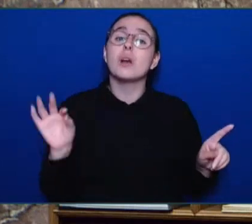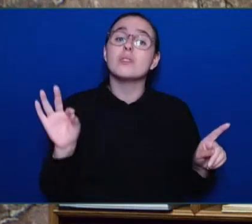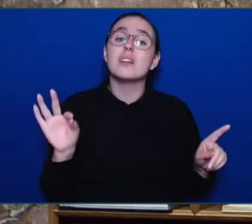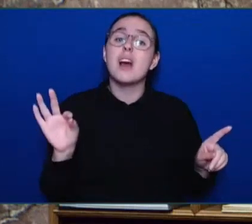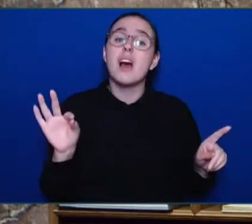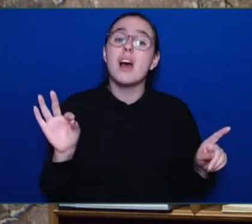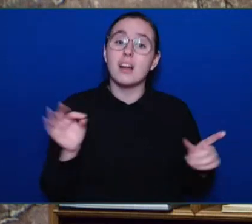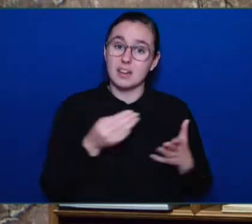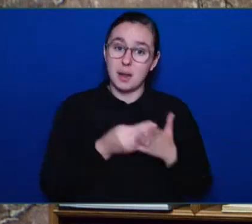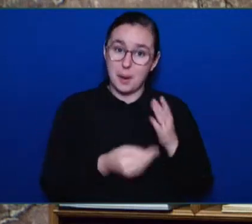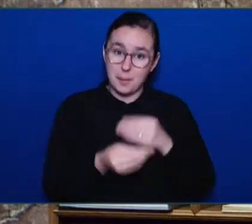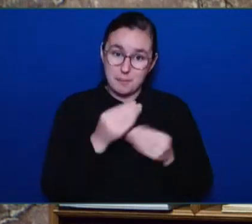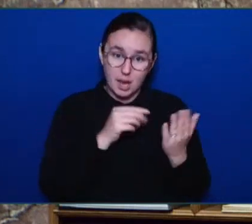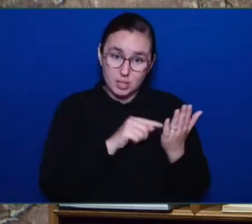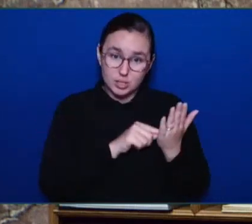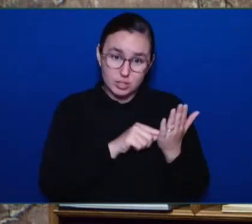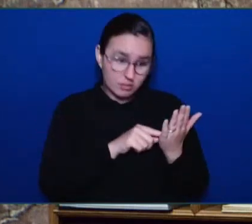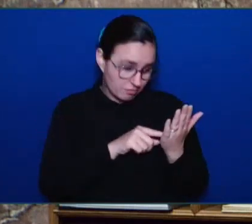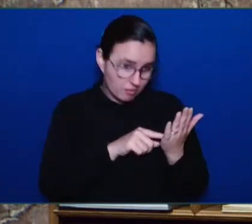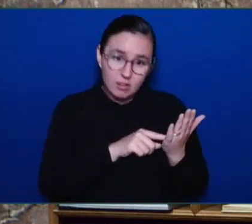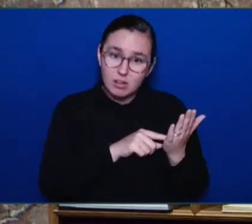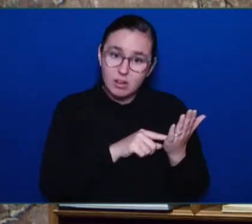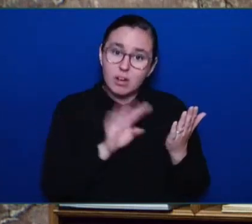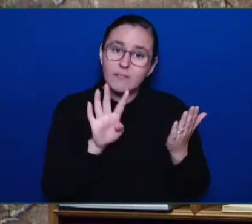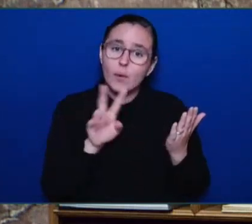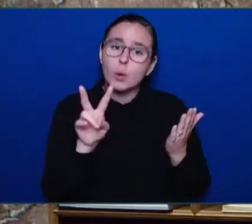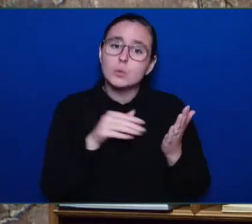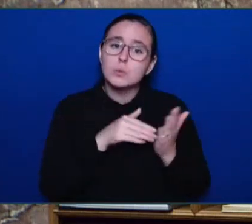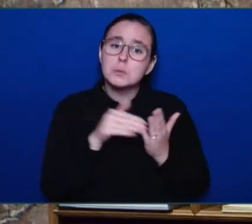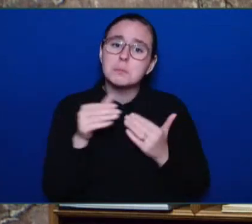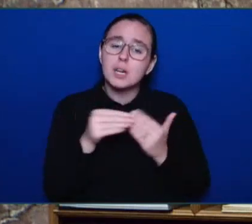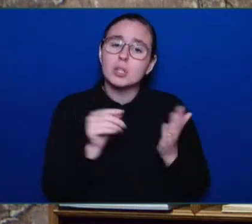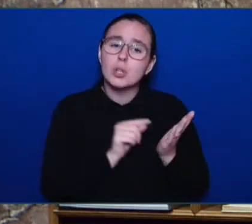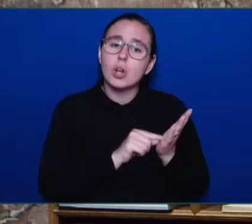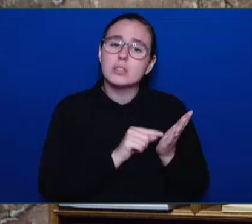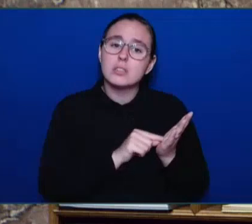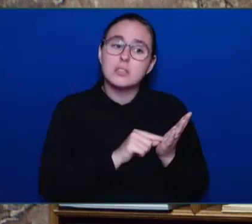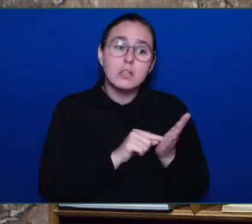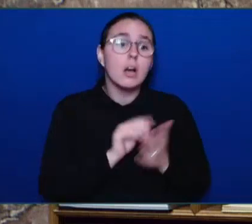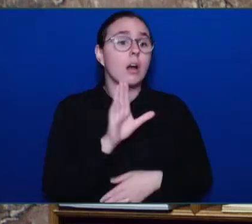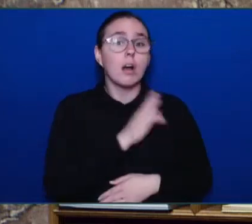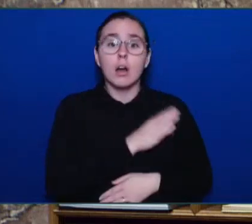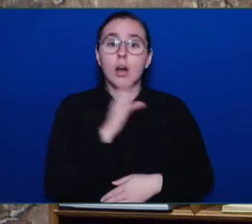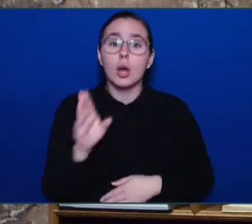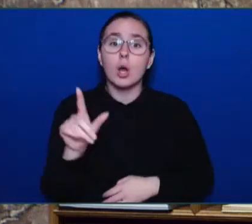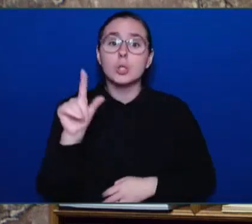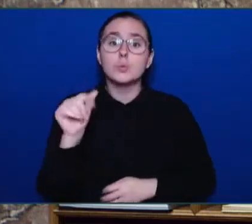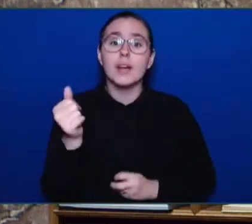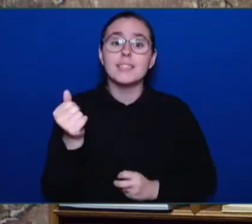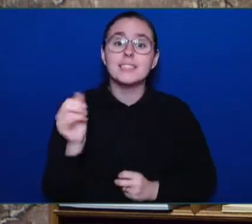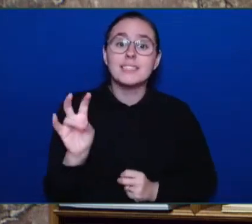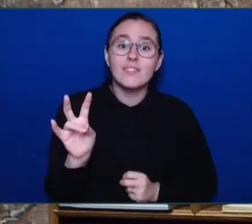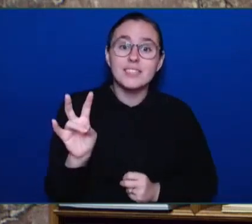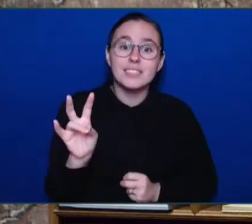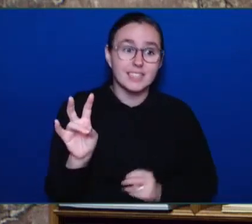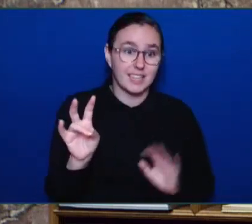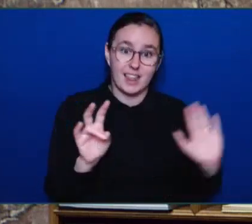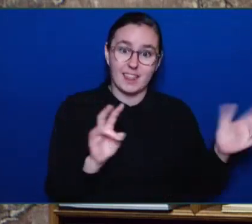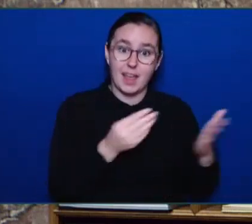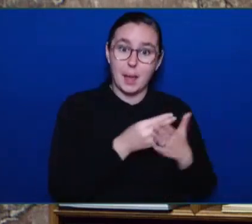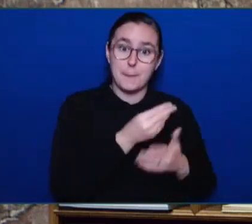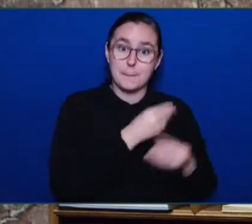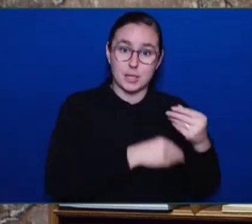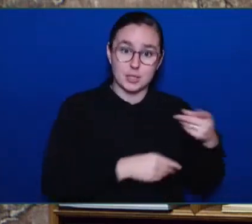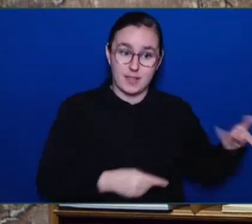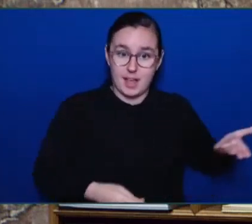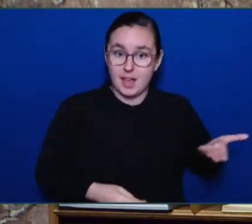million. In 2017, Honourable Speaker, in their budget that they tabled, they spent